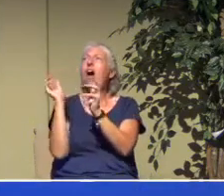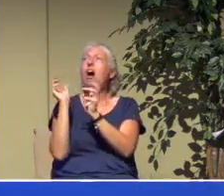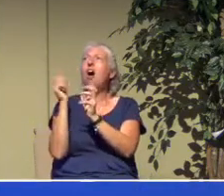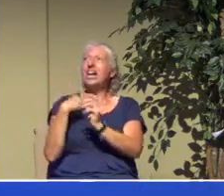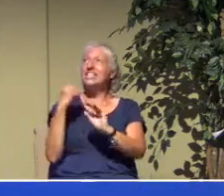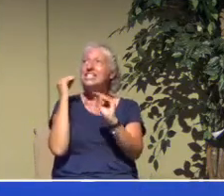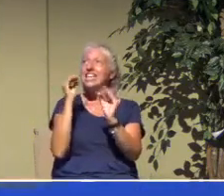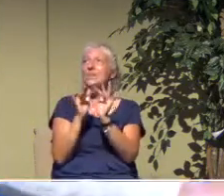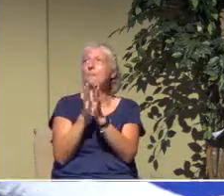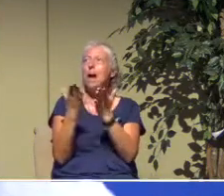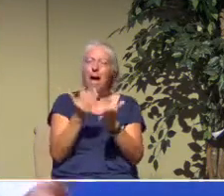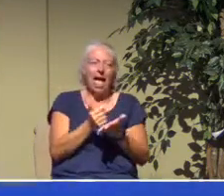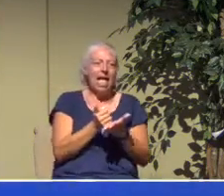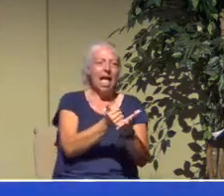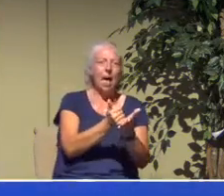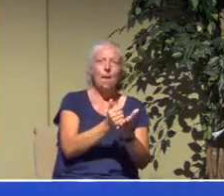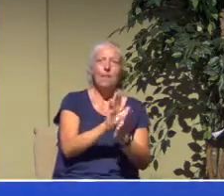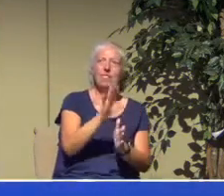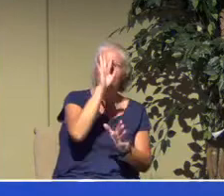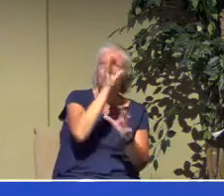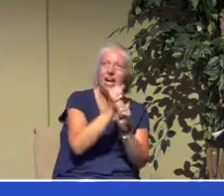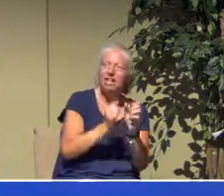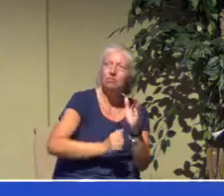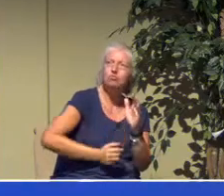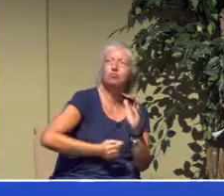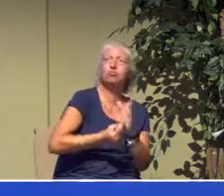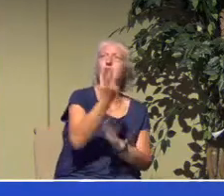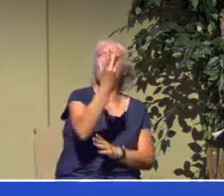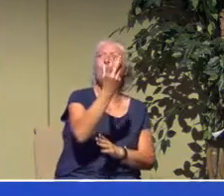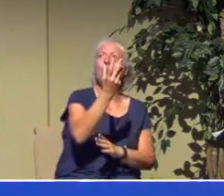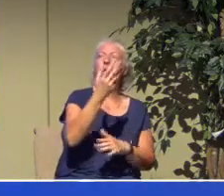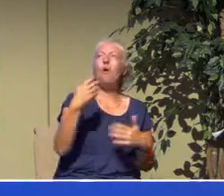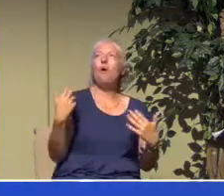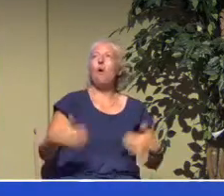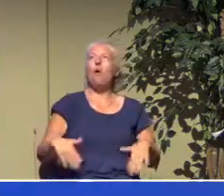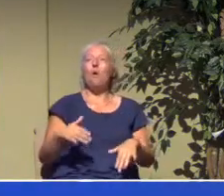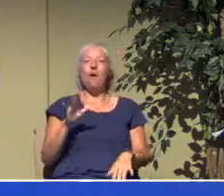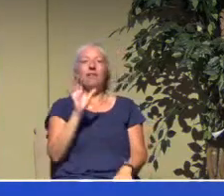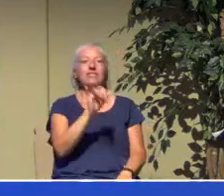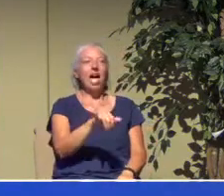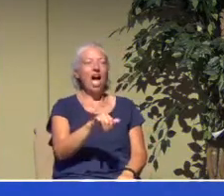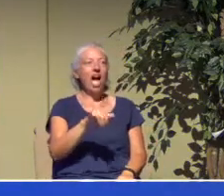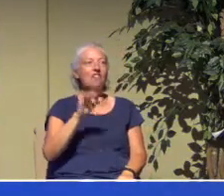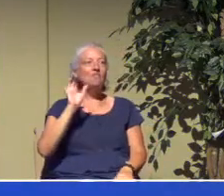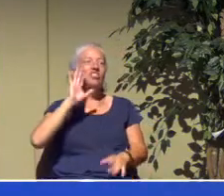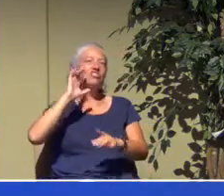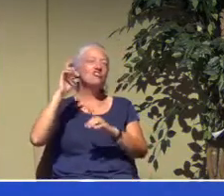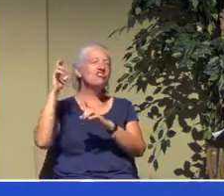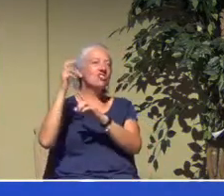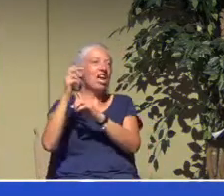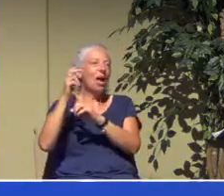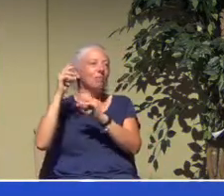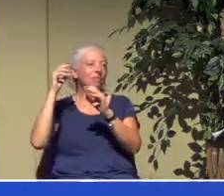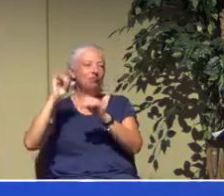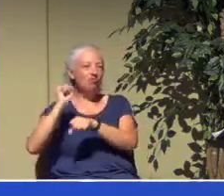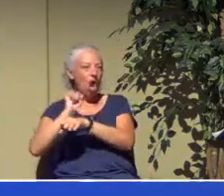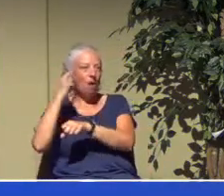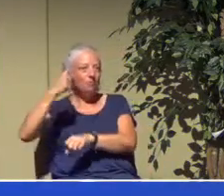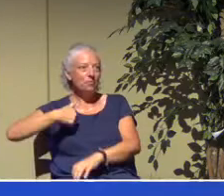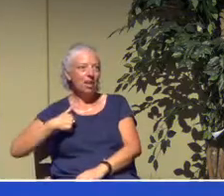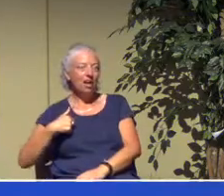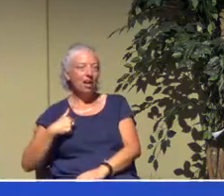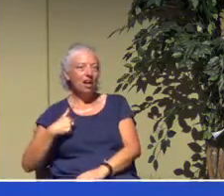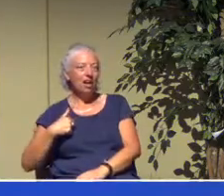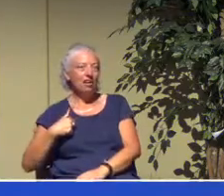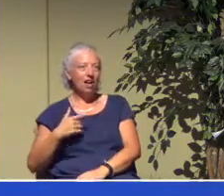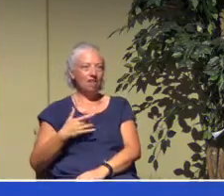help people mature in their faith and to watch people grow in Christ. I thought there's no greater job that I could. And so I felt that this